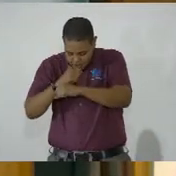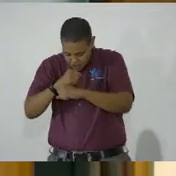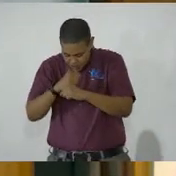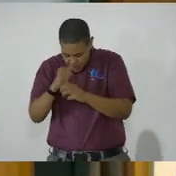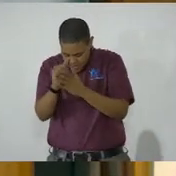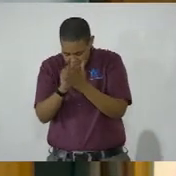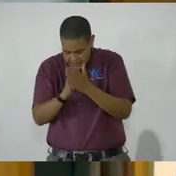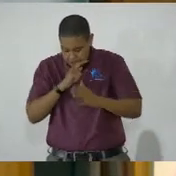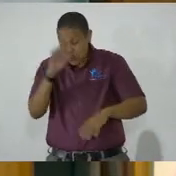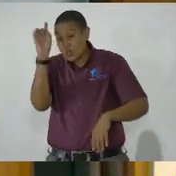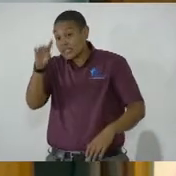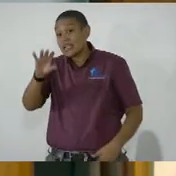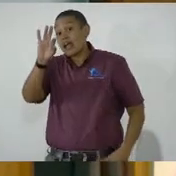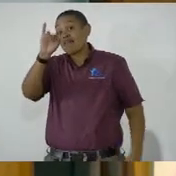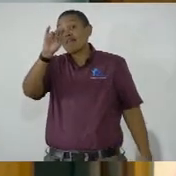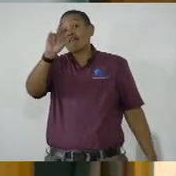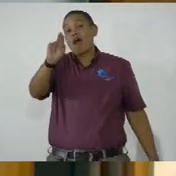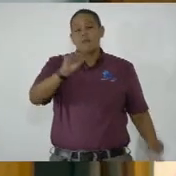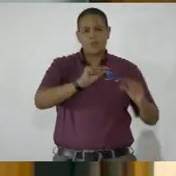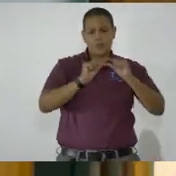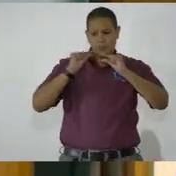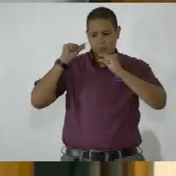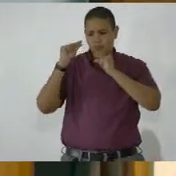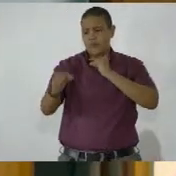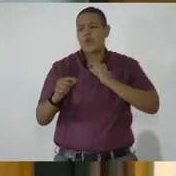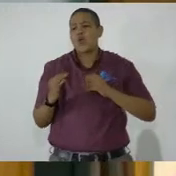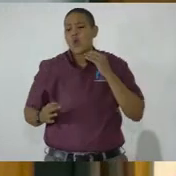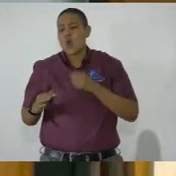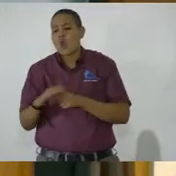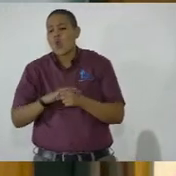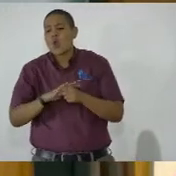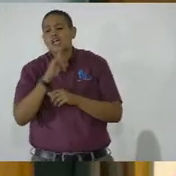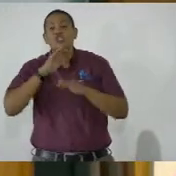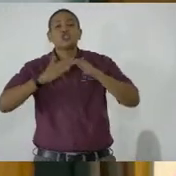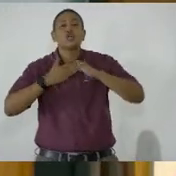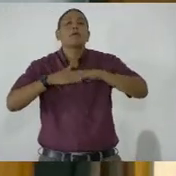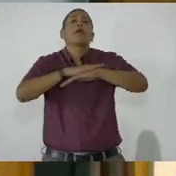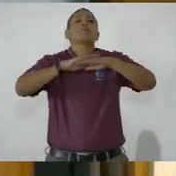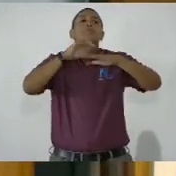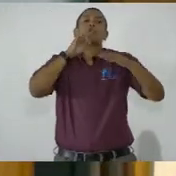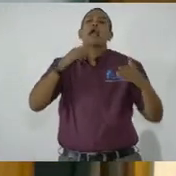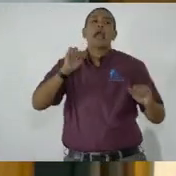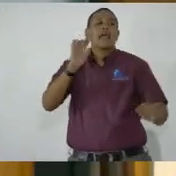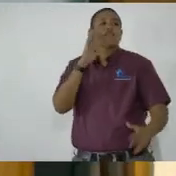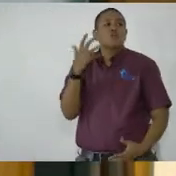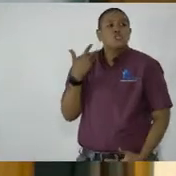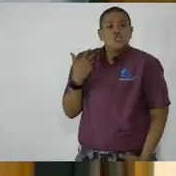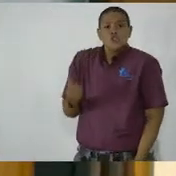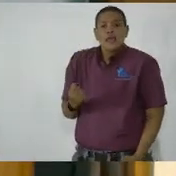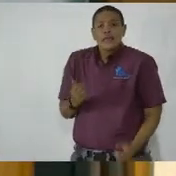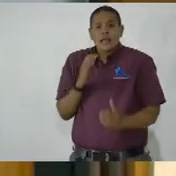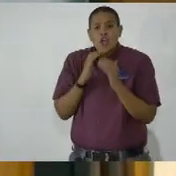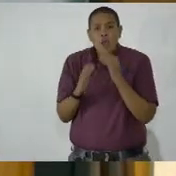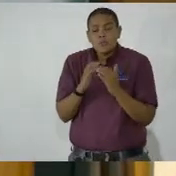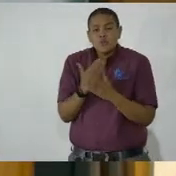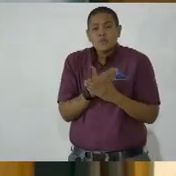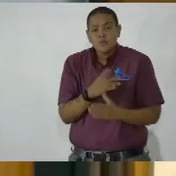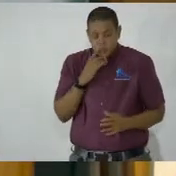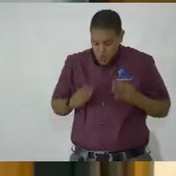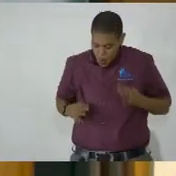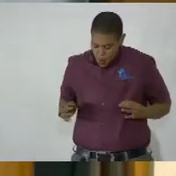to install fiber optic cables at court locations island-wide in an effort to strengthen the communication between the